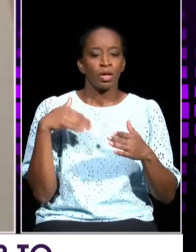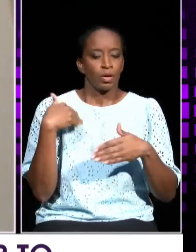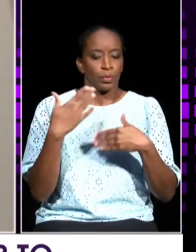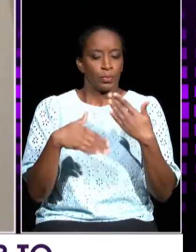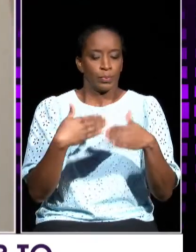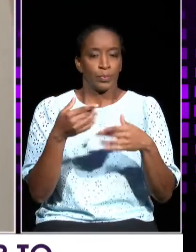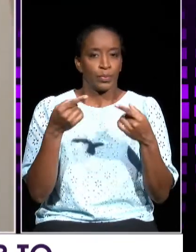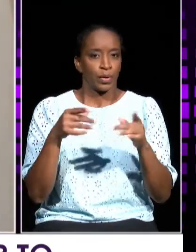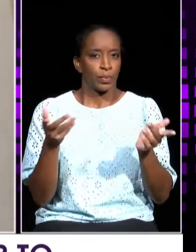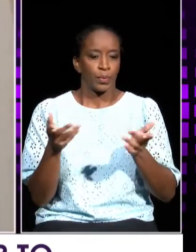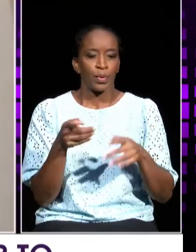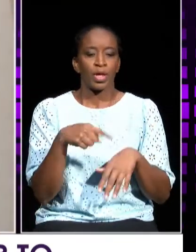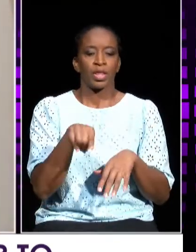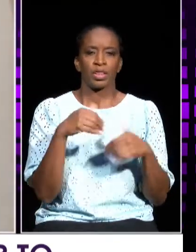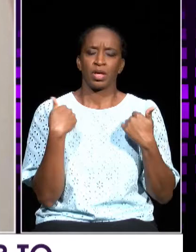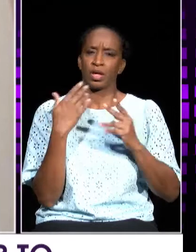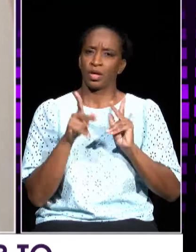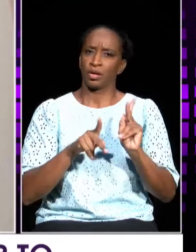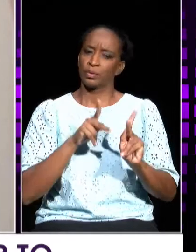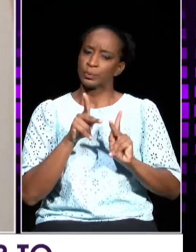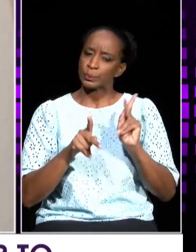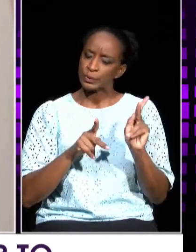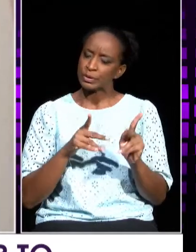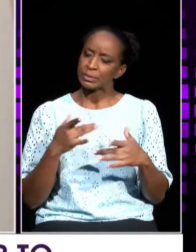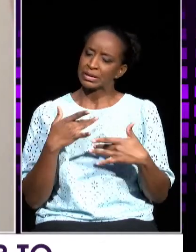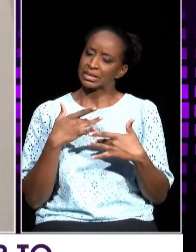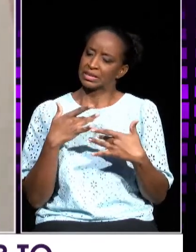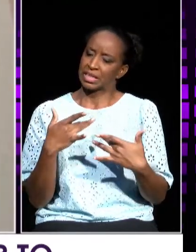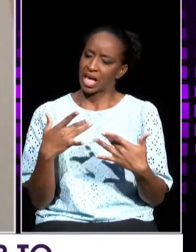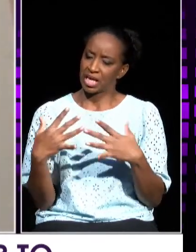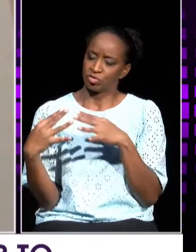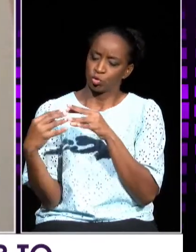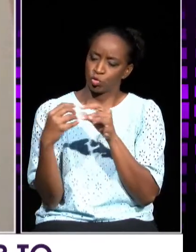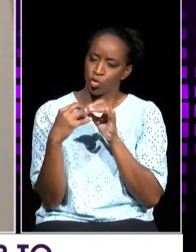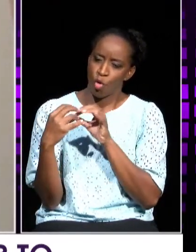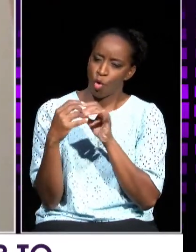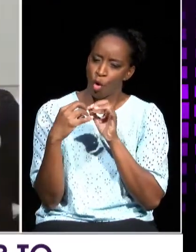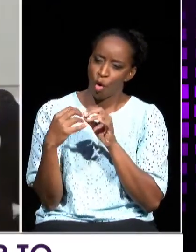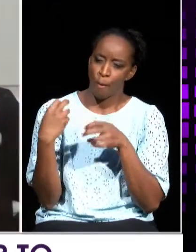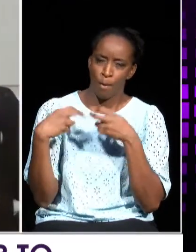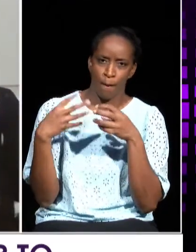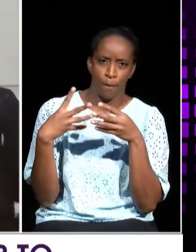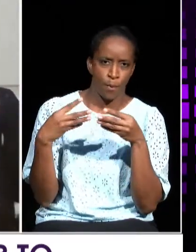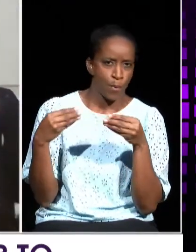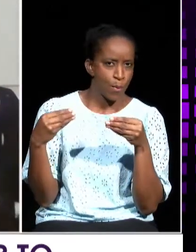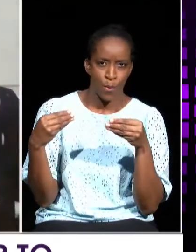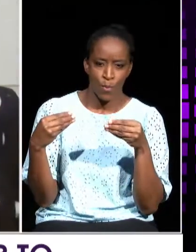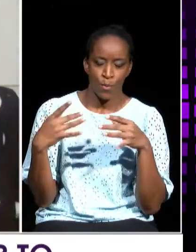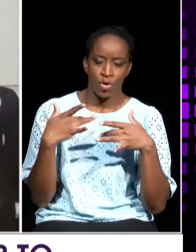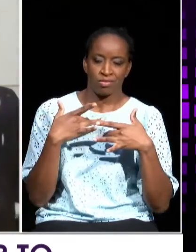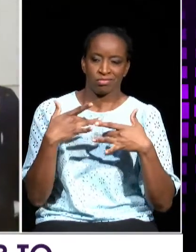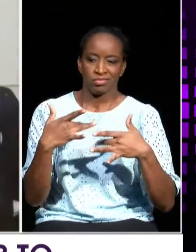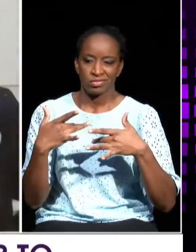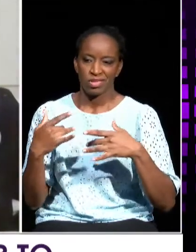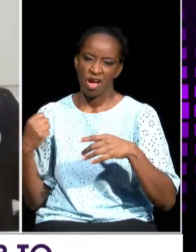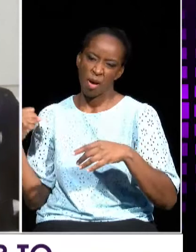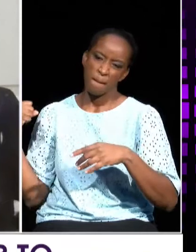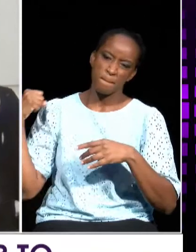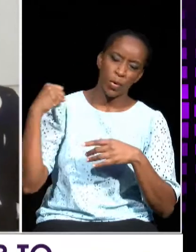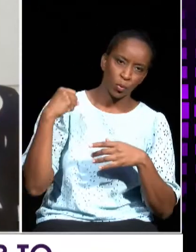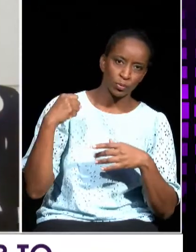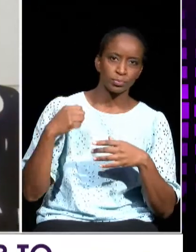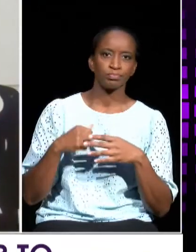than before, because they need that constant reminder of the skills